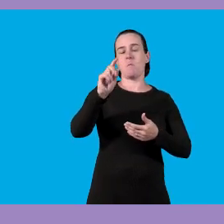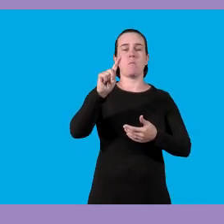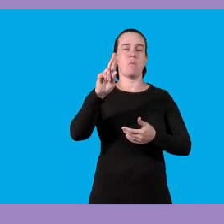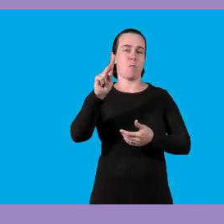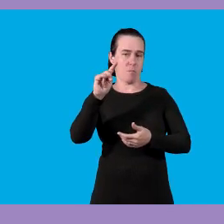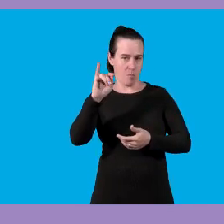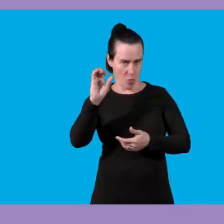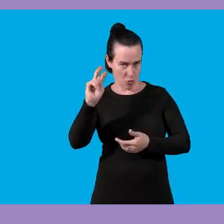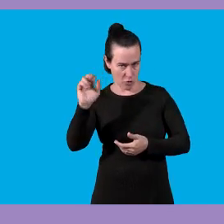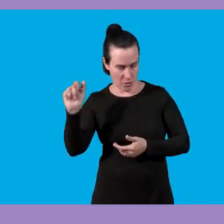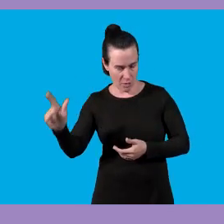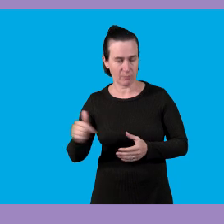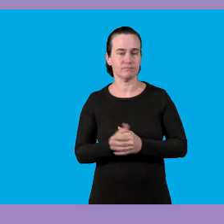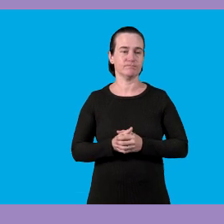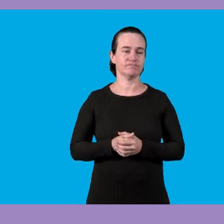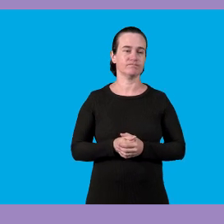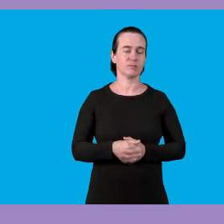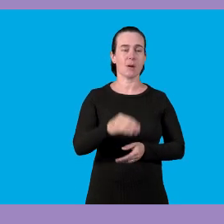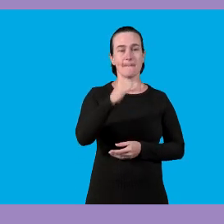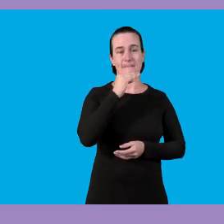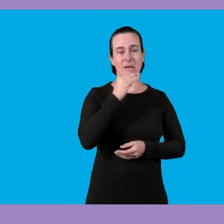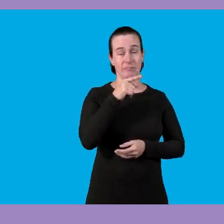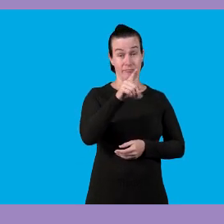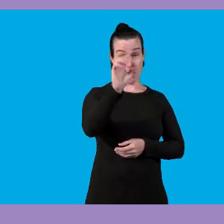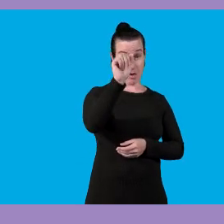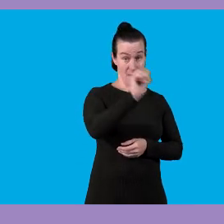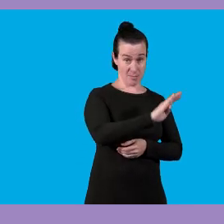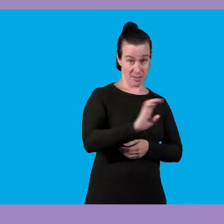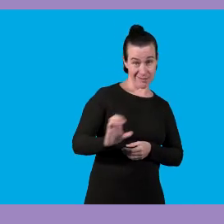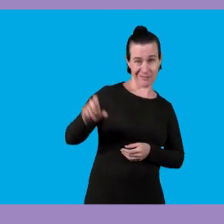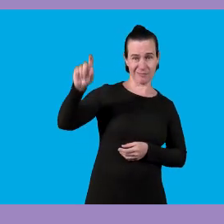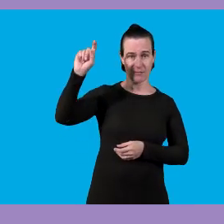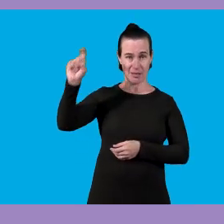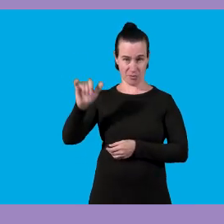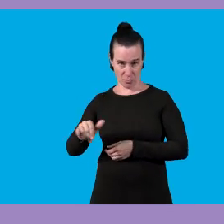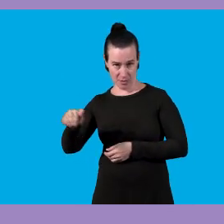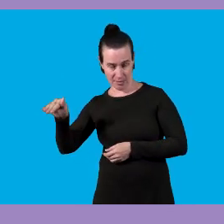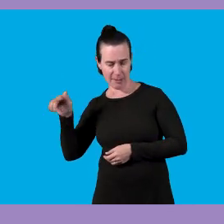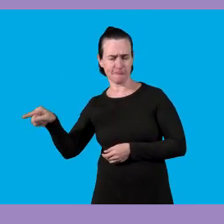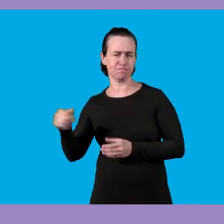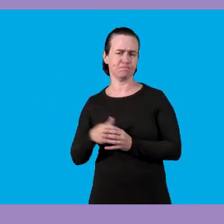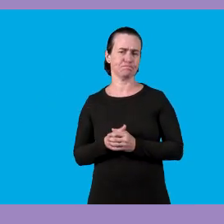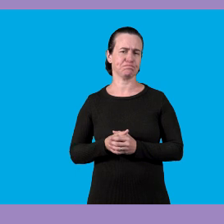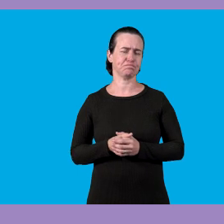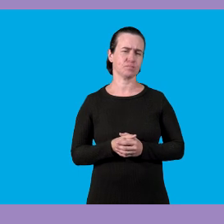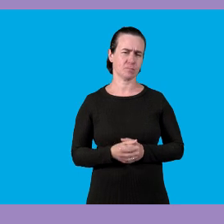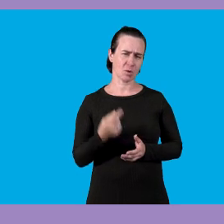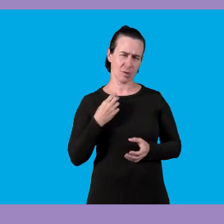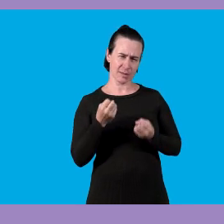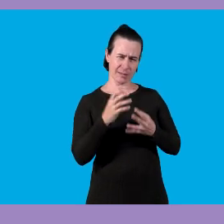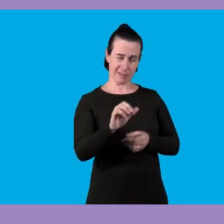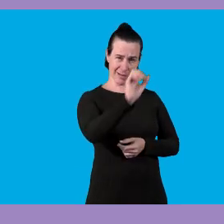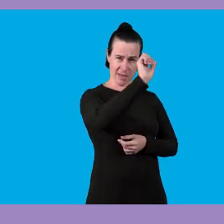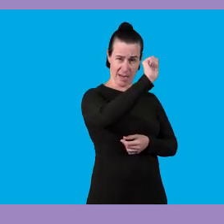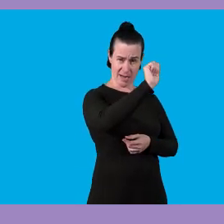triangle ABC and triangle XYZ. Look at the sizes that have been given. We are given